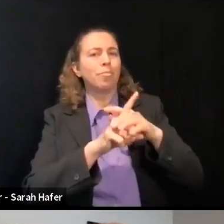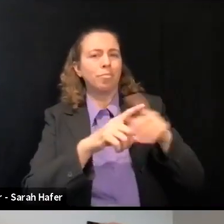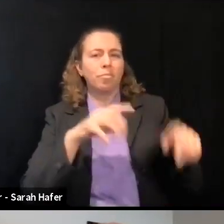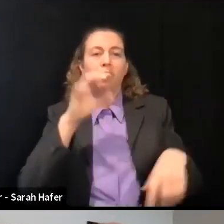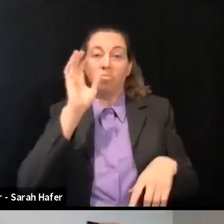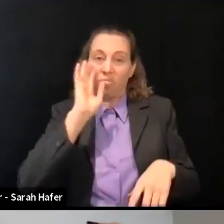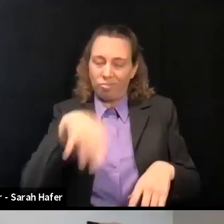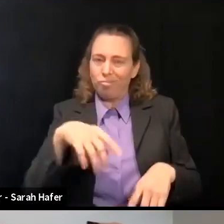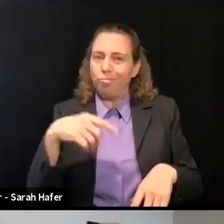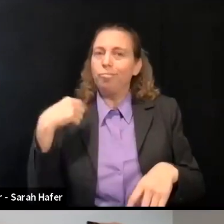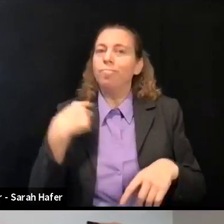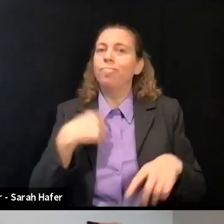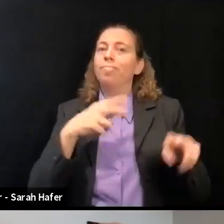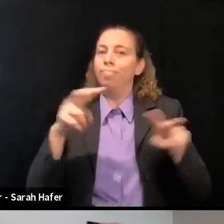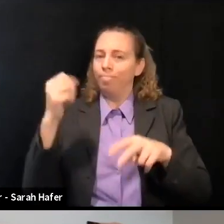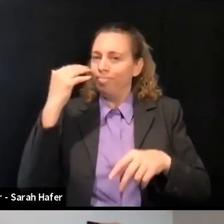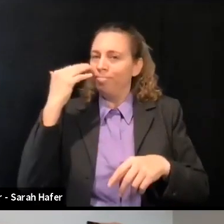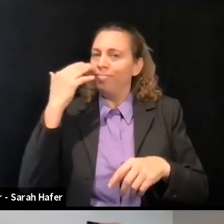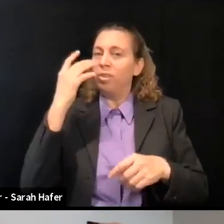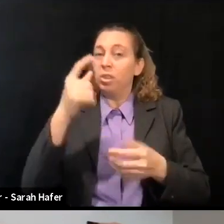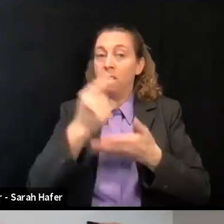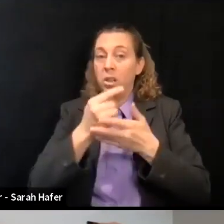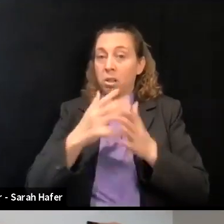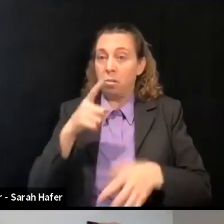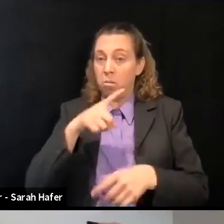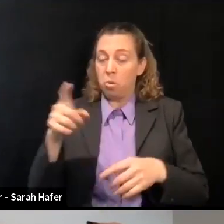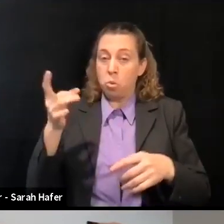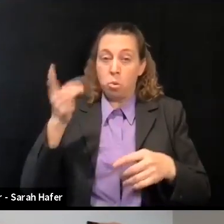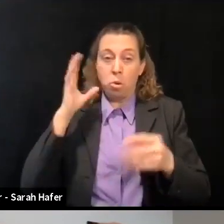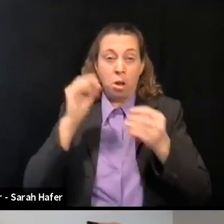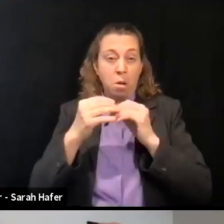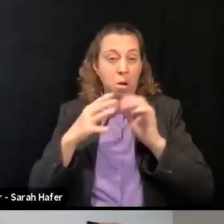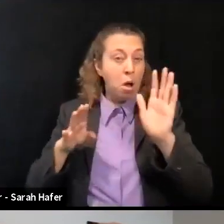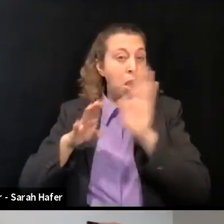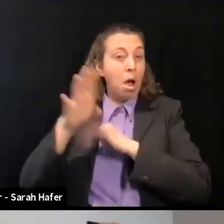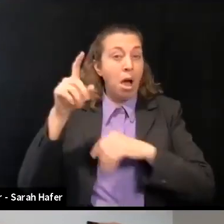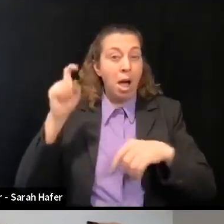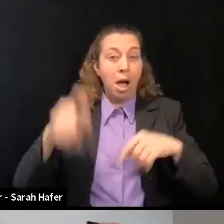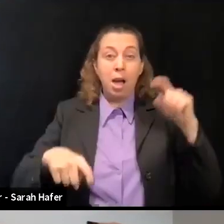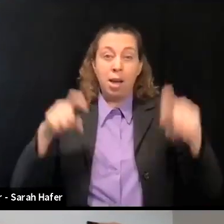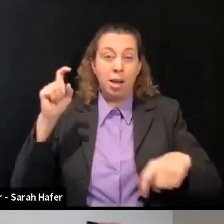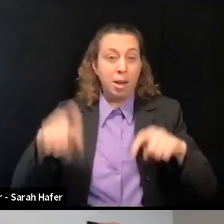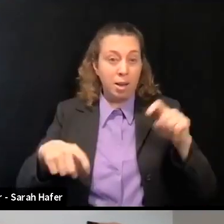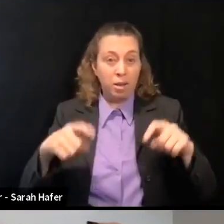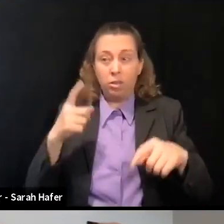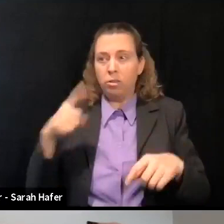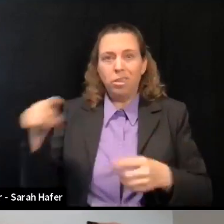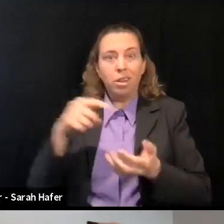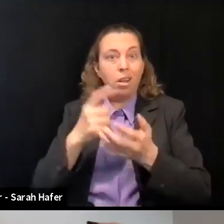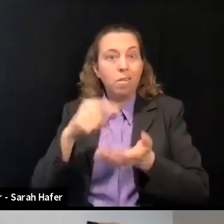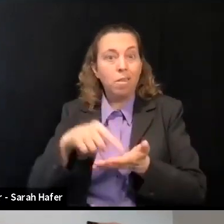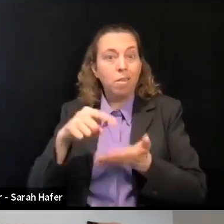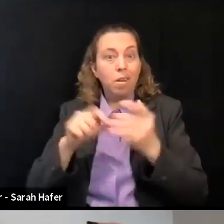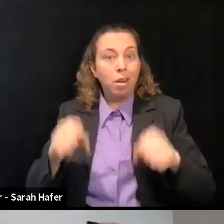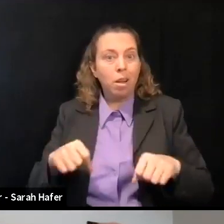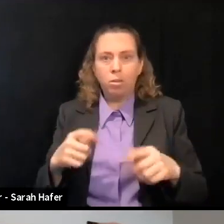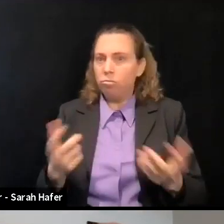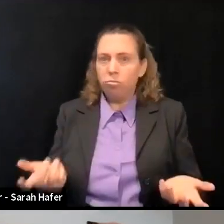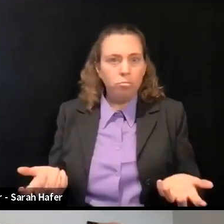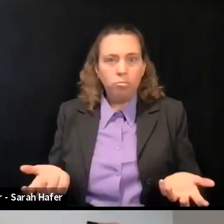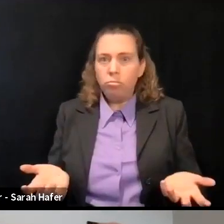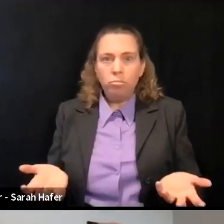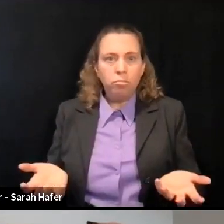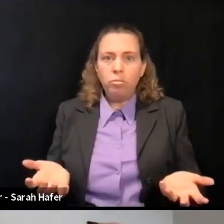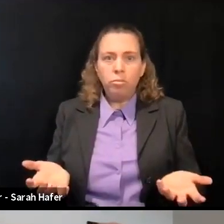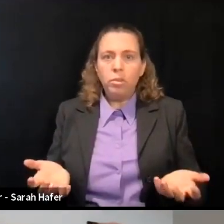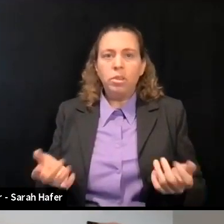therapy, even for those who can afford it, is huge. And we don't have a sufficient behavioral health